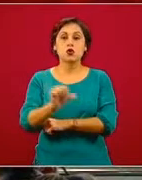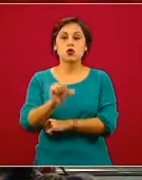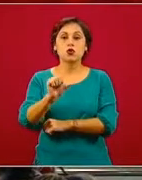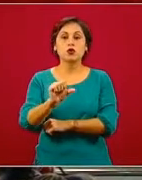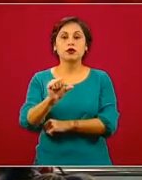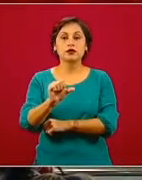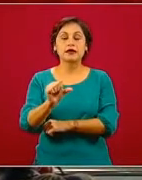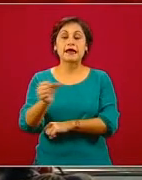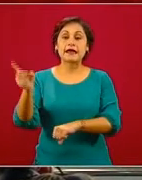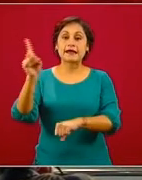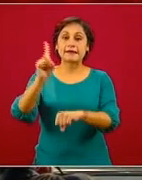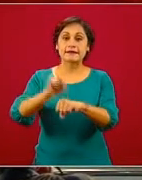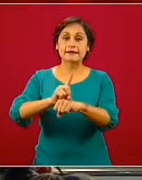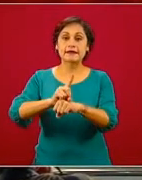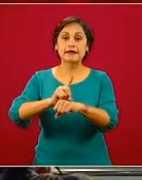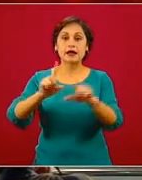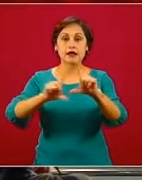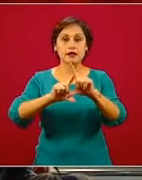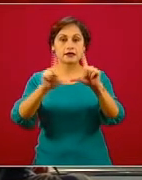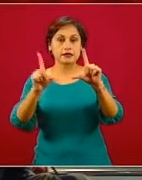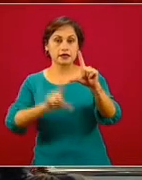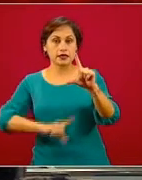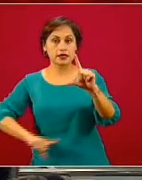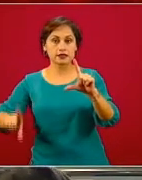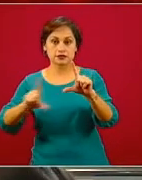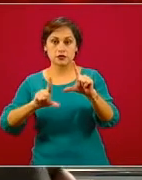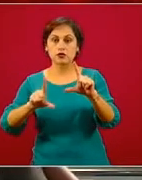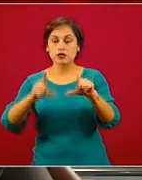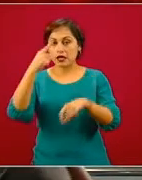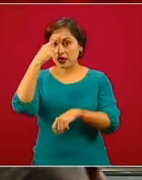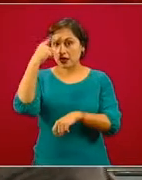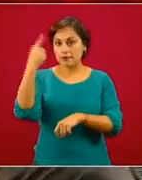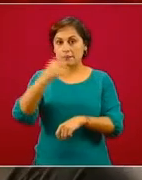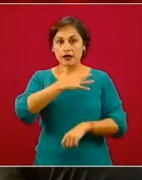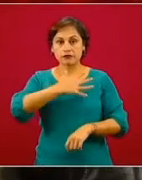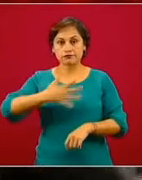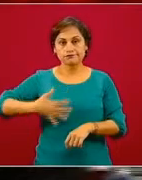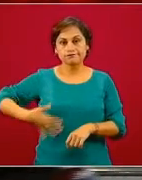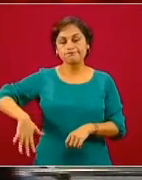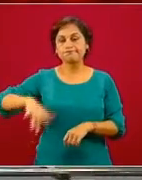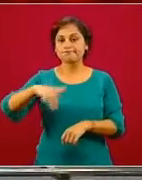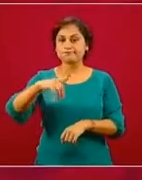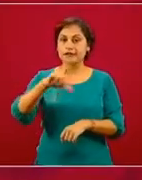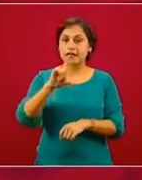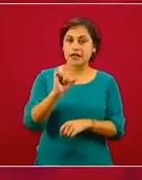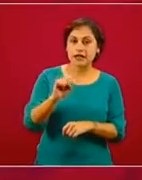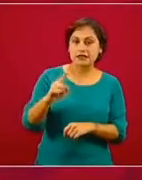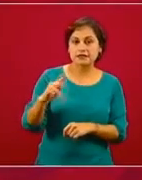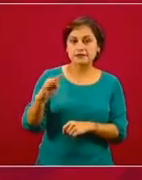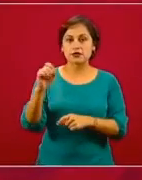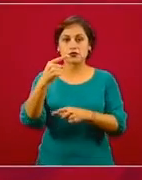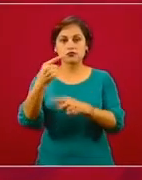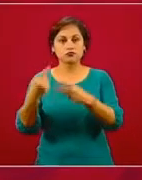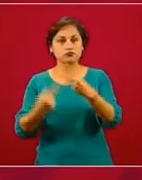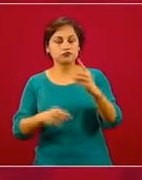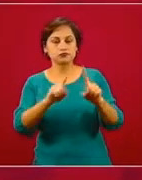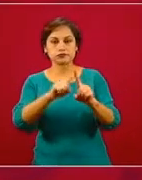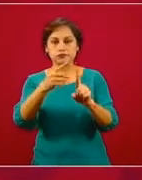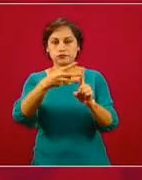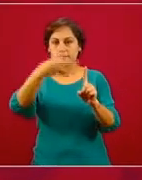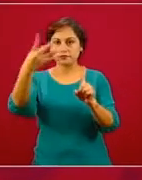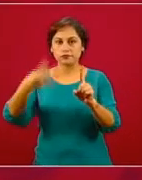and today is the day that we are commemorating the National Day Against